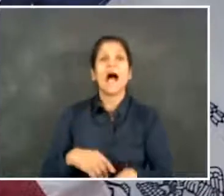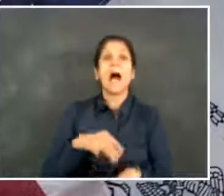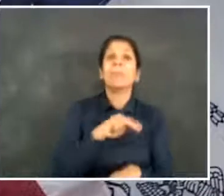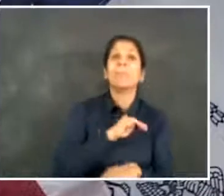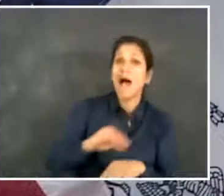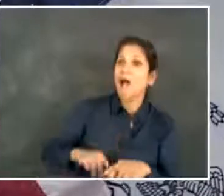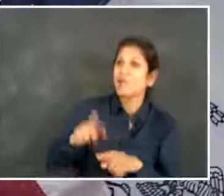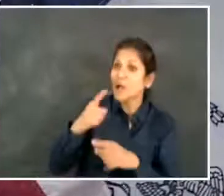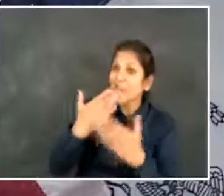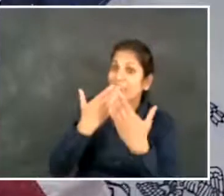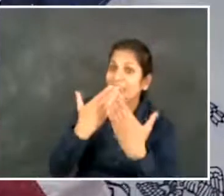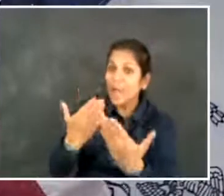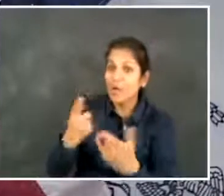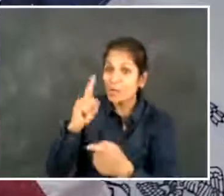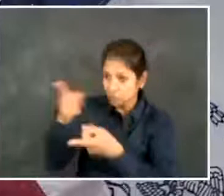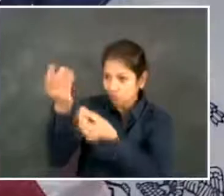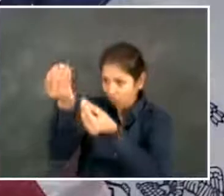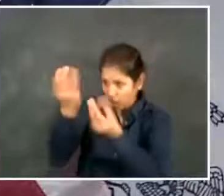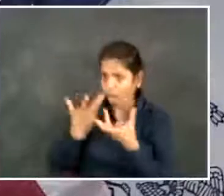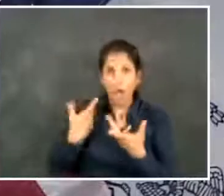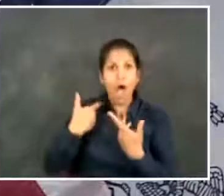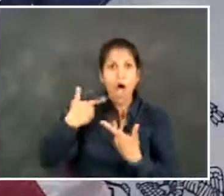not safe. We're coming for them.